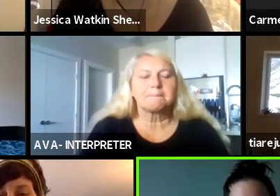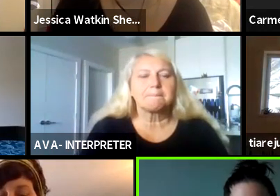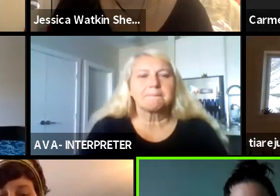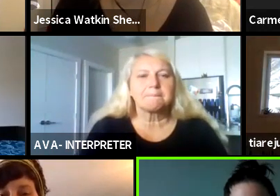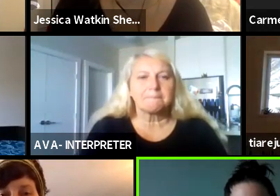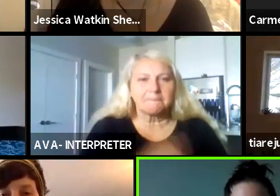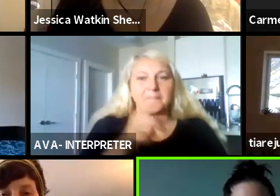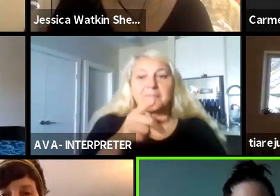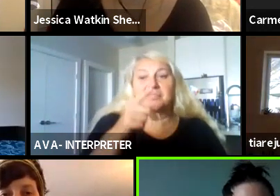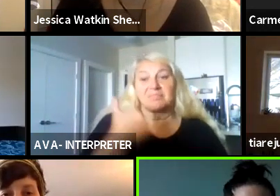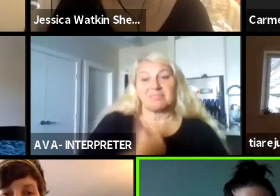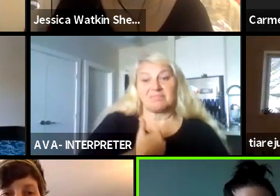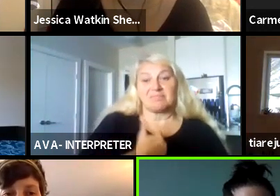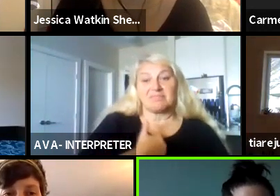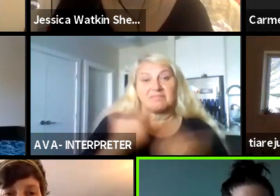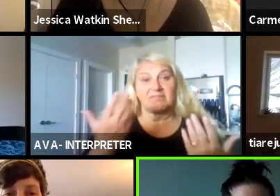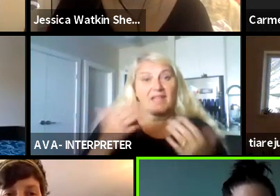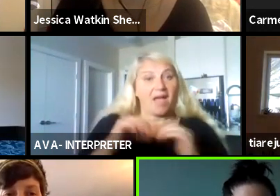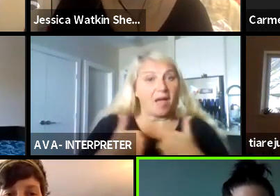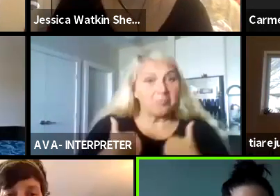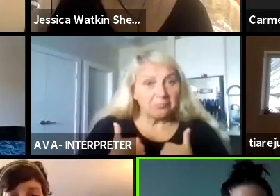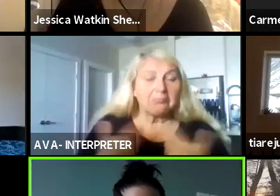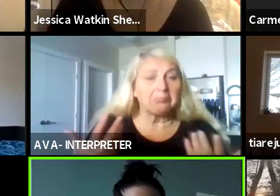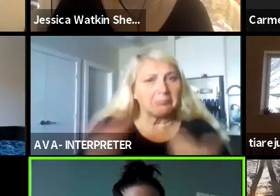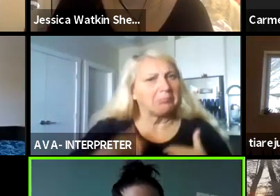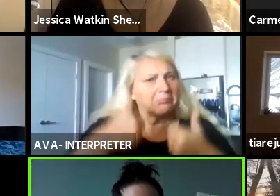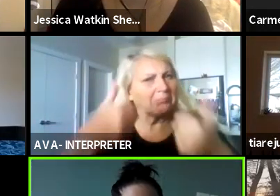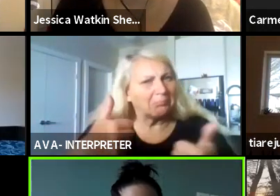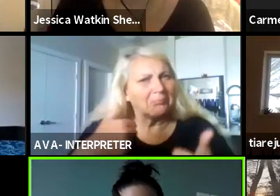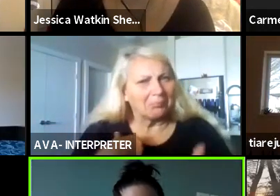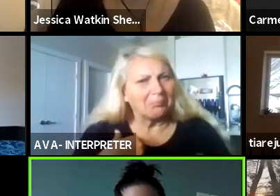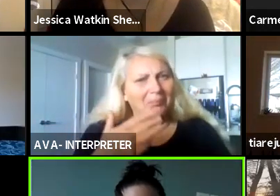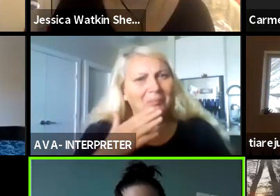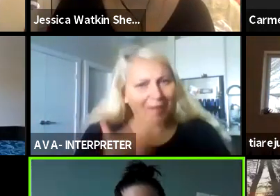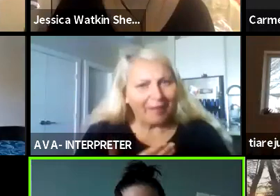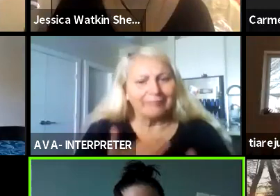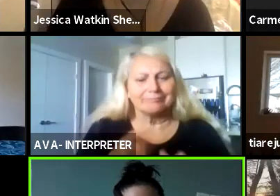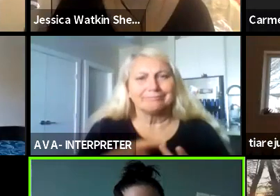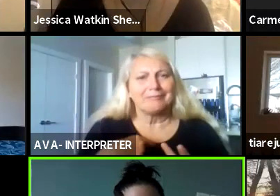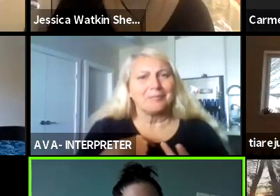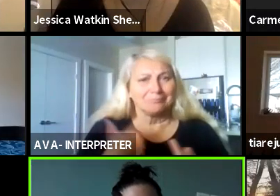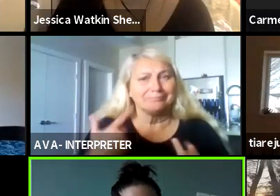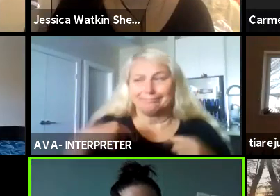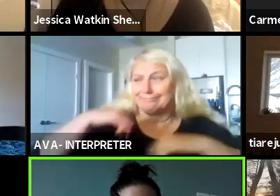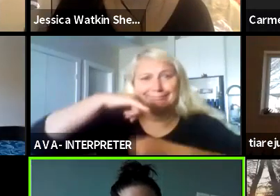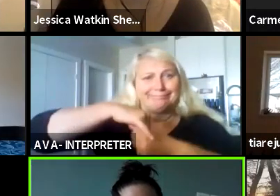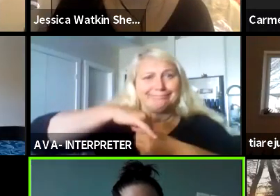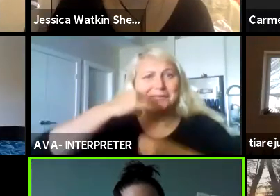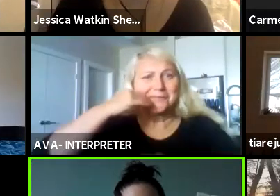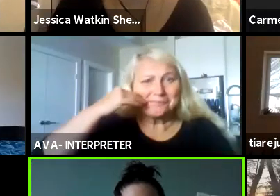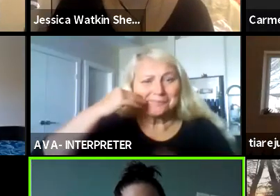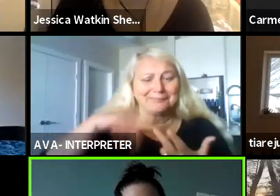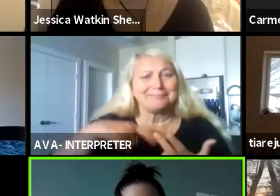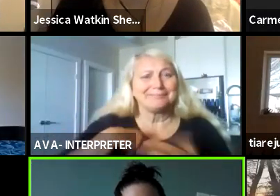How I am well. I am at home and safe with my family, and I am grateful for